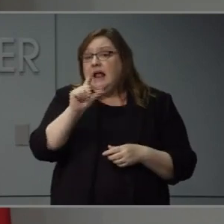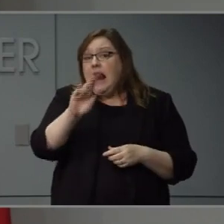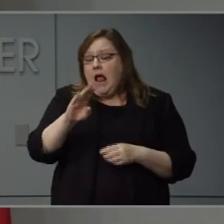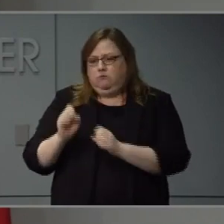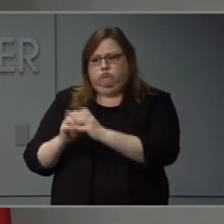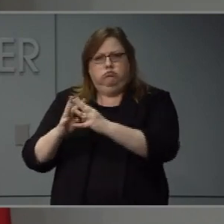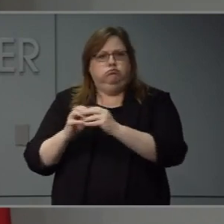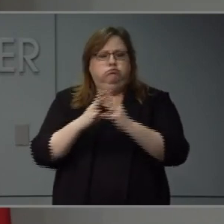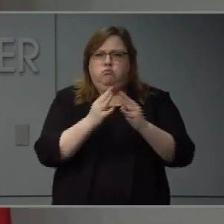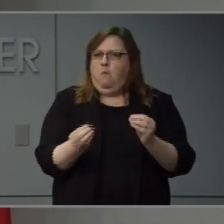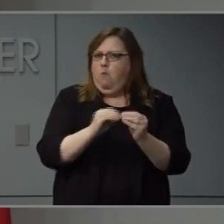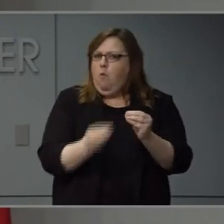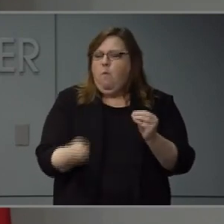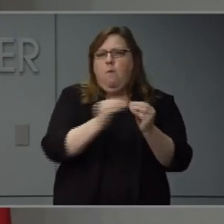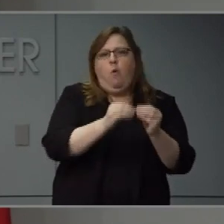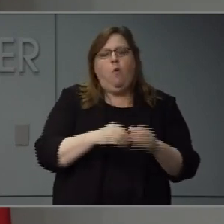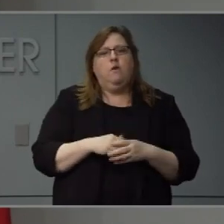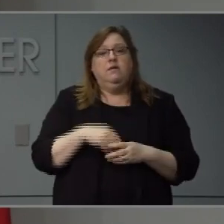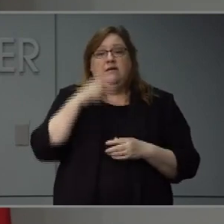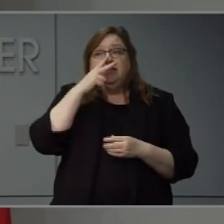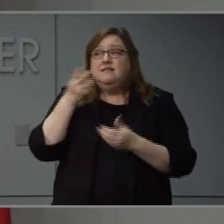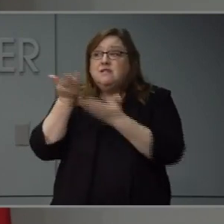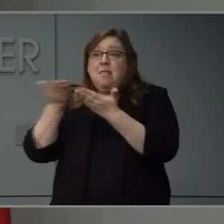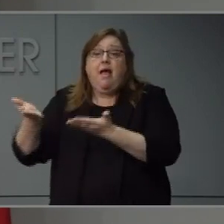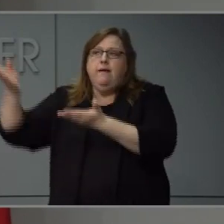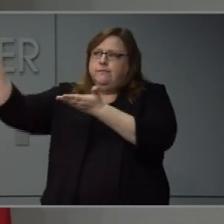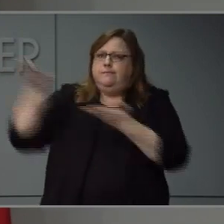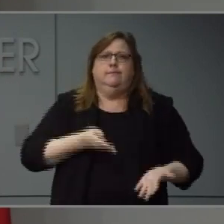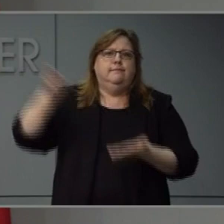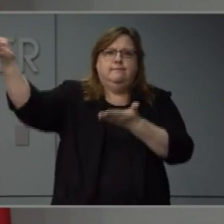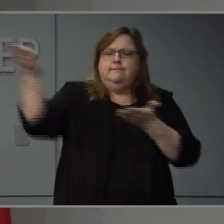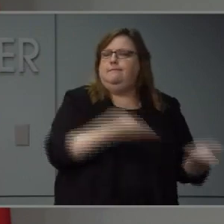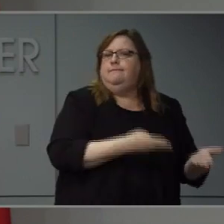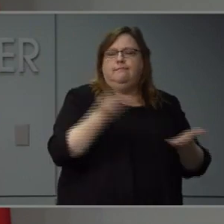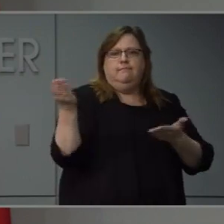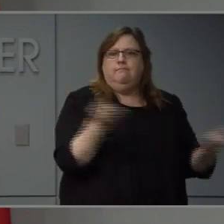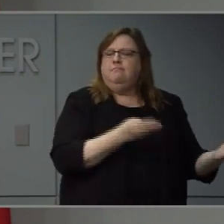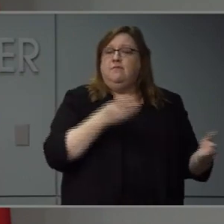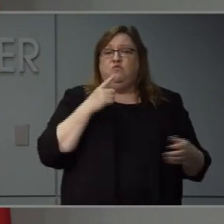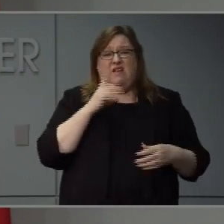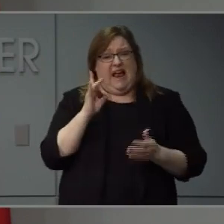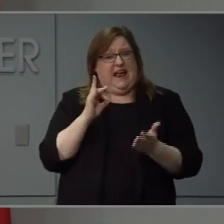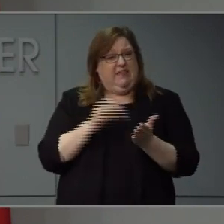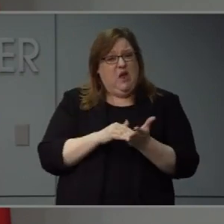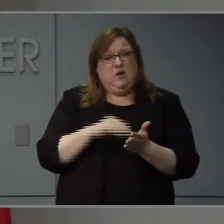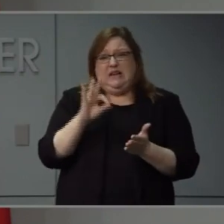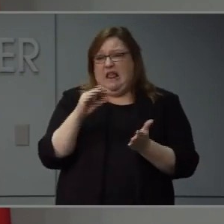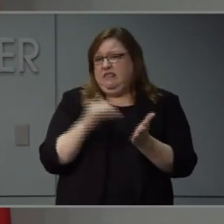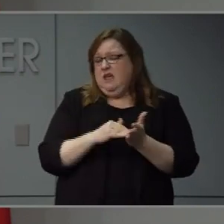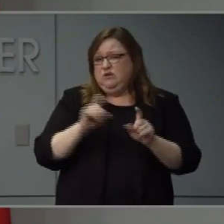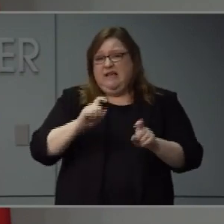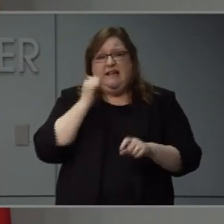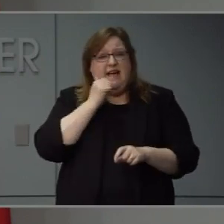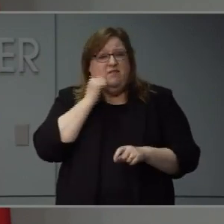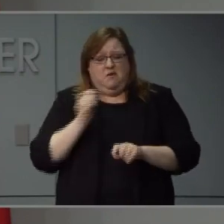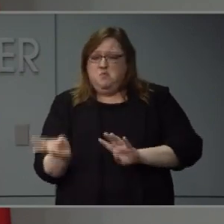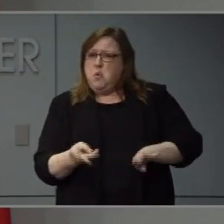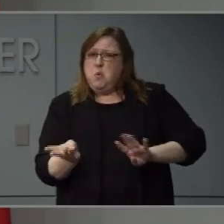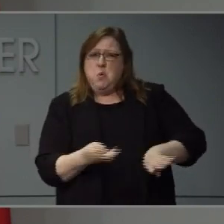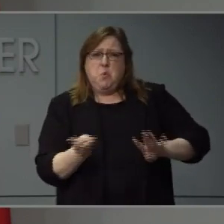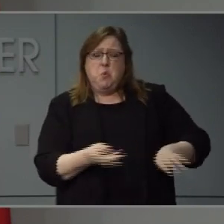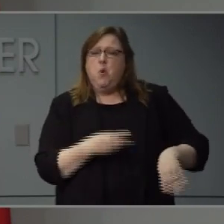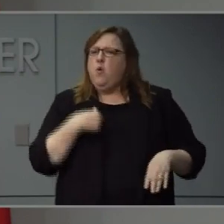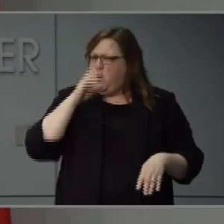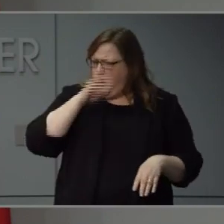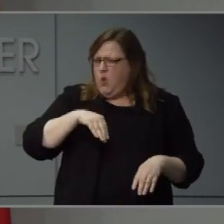chains move. So we're seeing 8,000-9,000 tests done a day, but we know that there's more capacity there, and we want